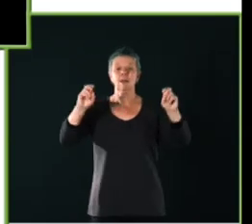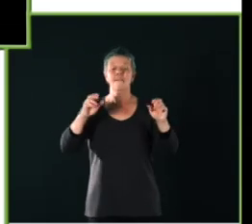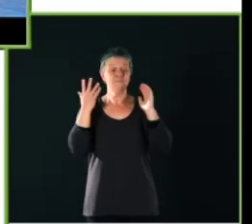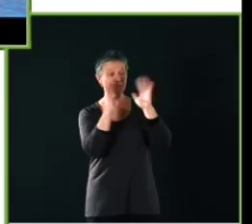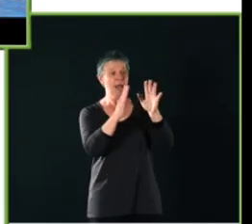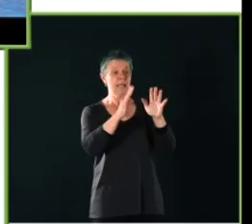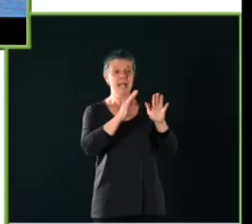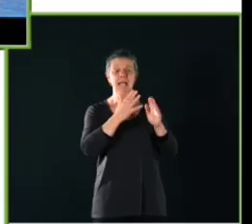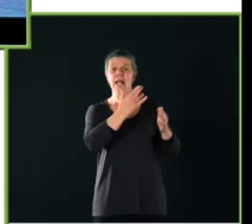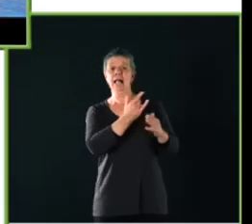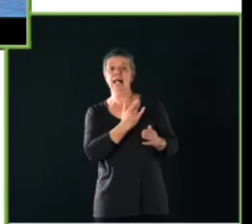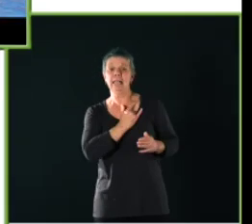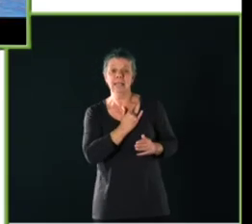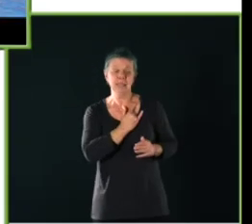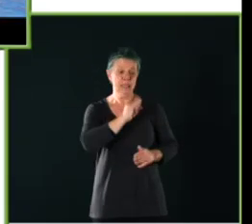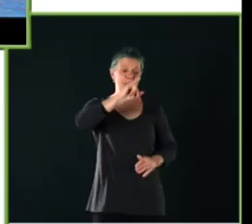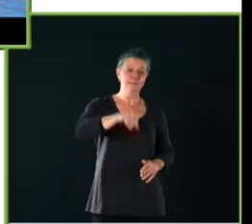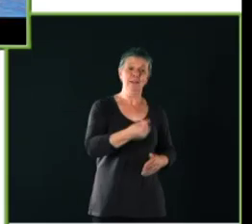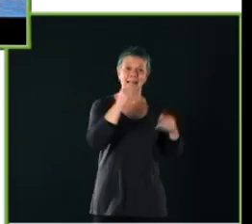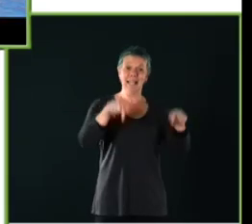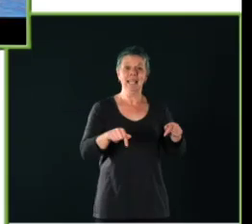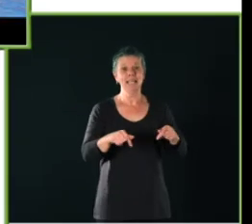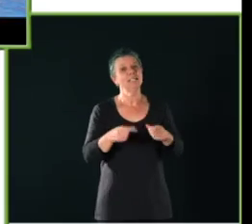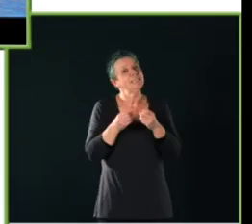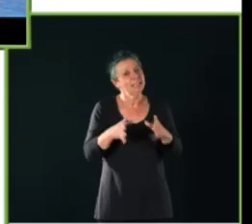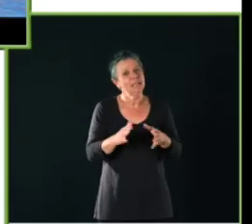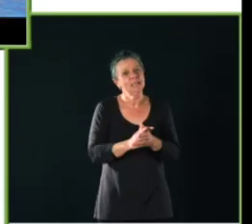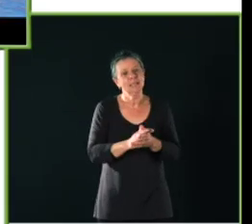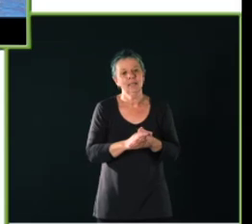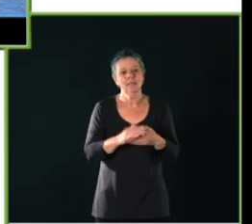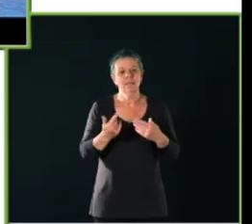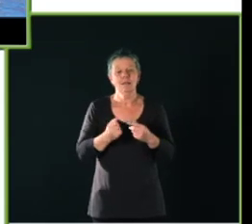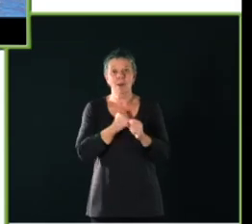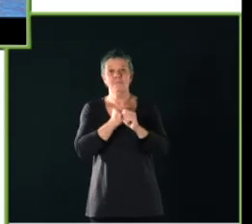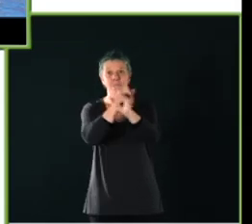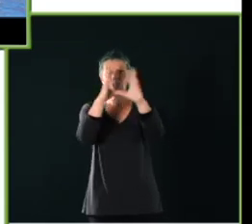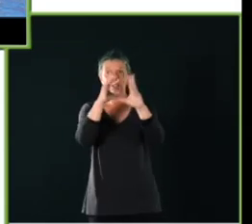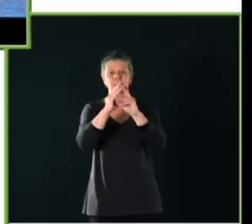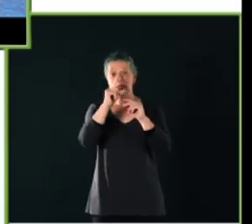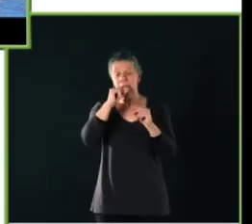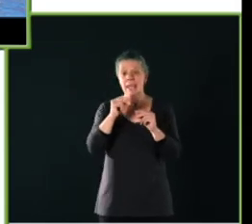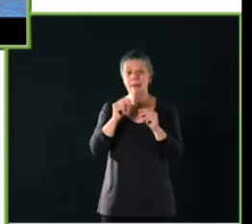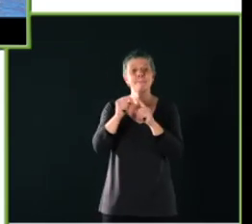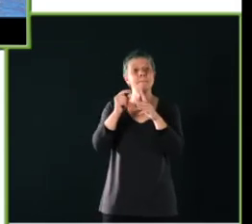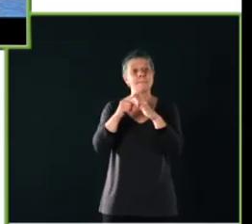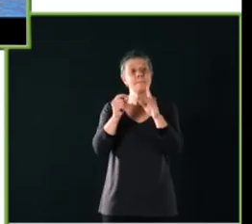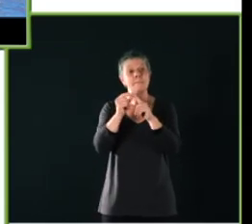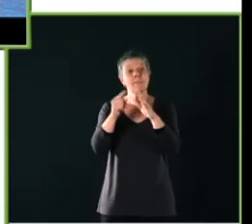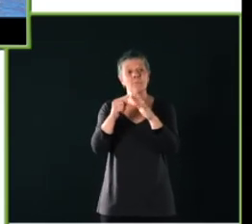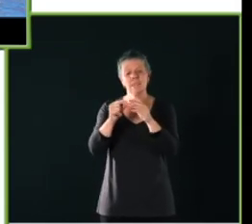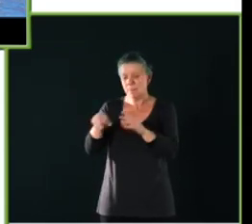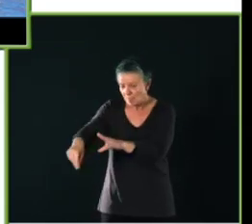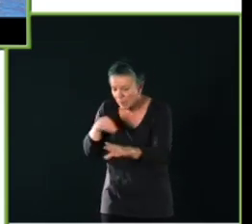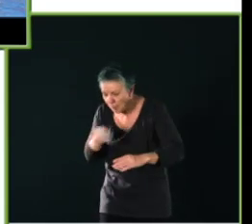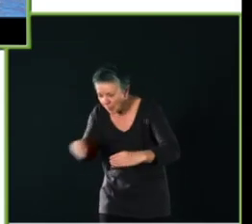My vision is that the harbour health has been restored and we can pick pippies at Portland. Those are the genuine environmental and cultural